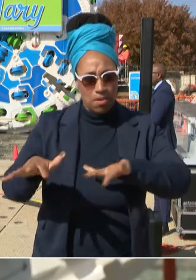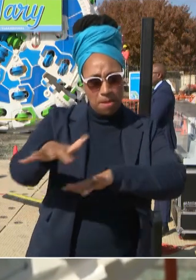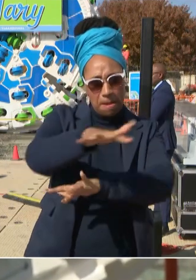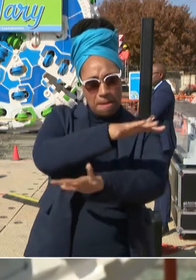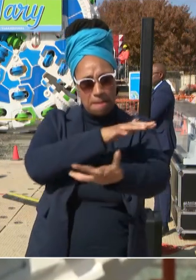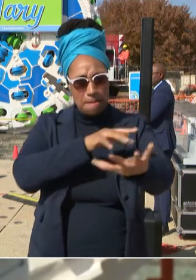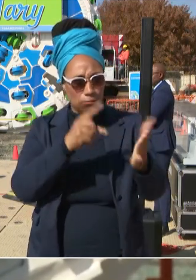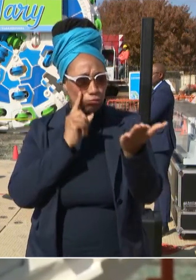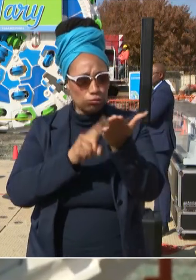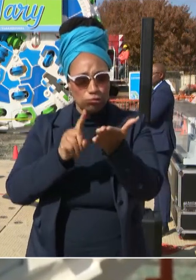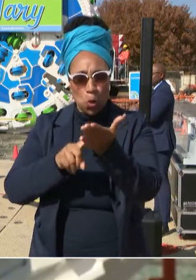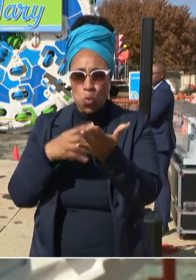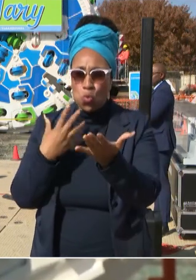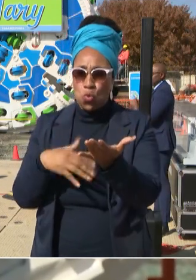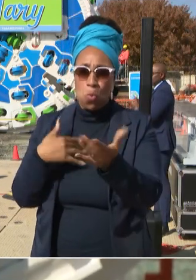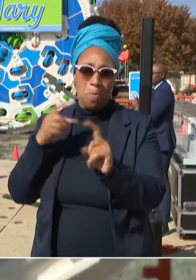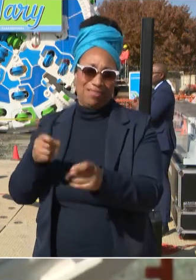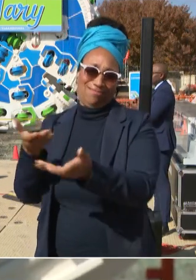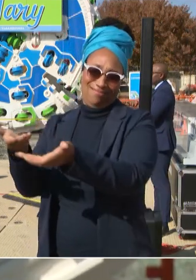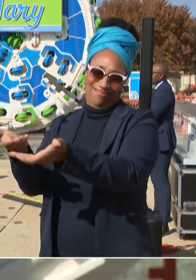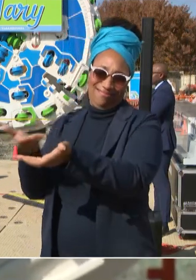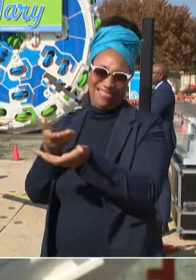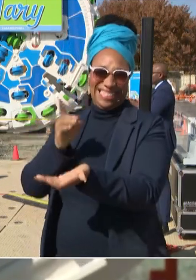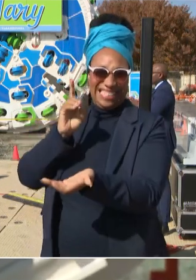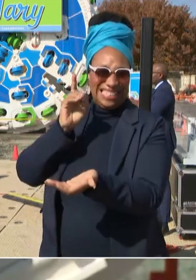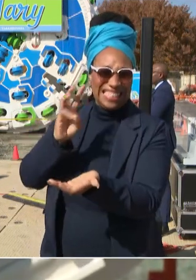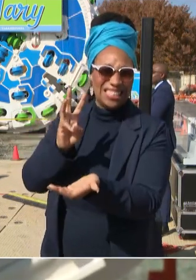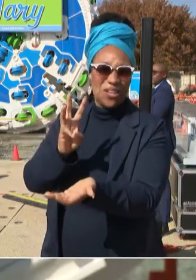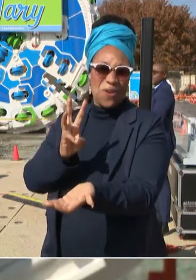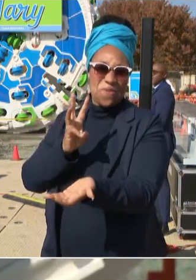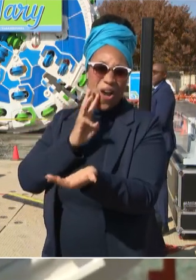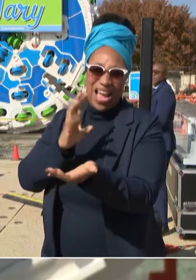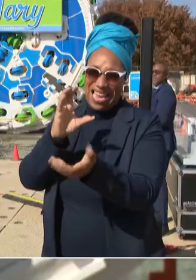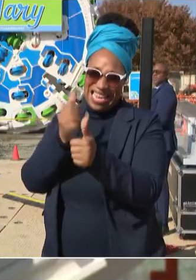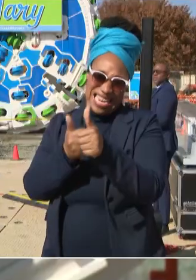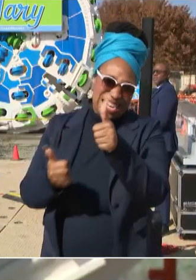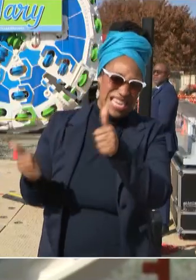General Manager of DC Water, Mr. David Gaddis.